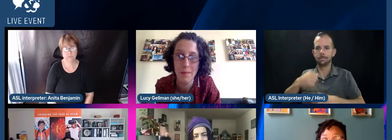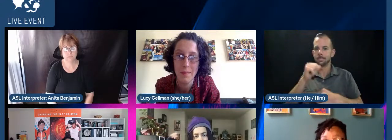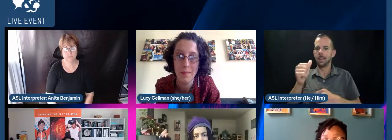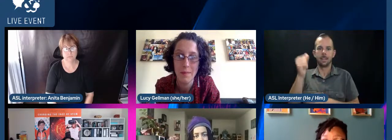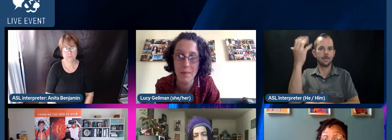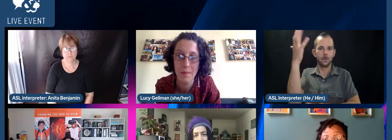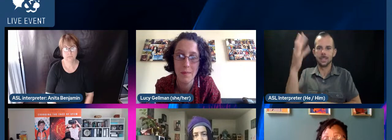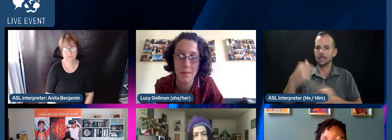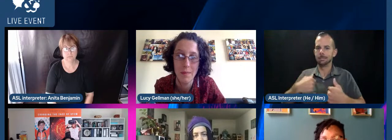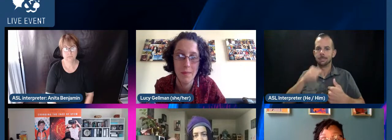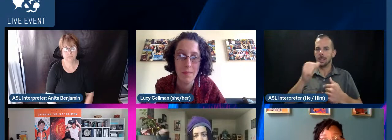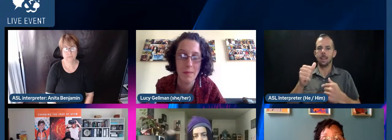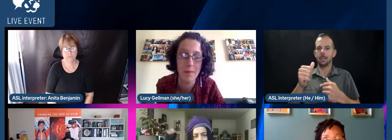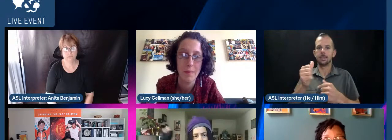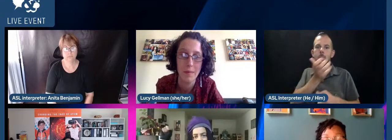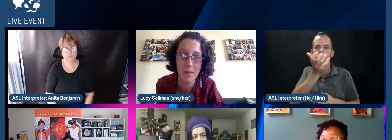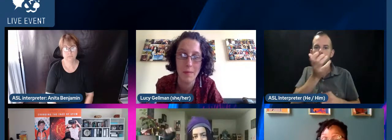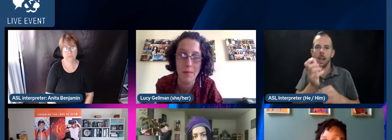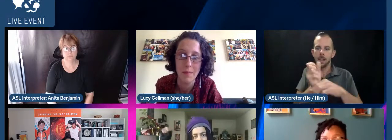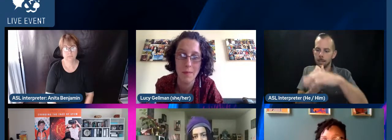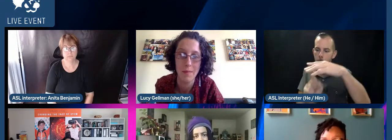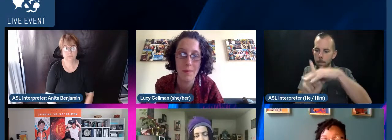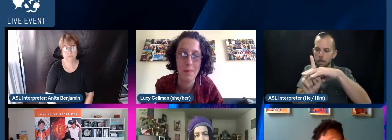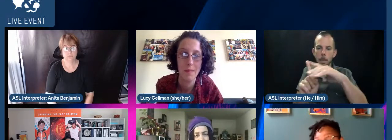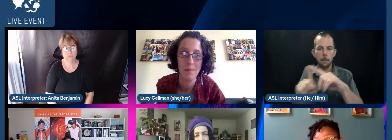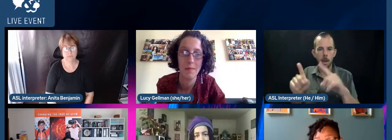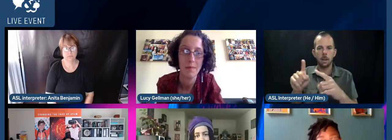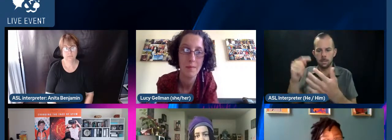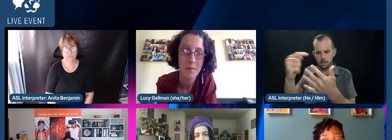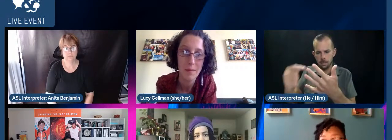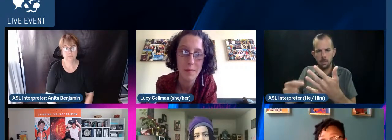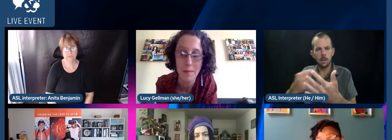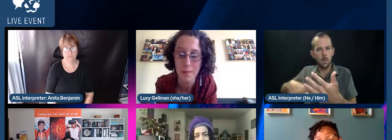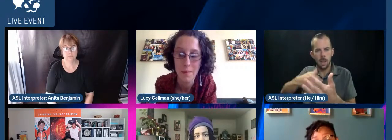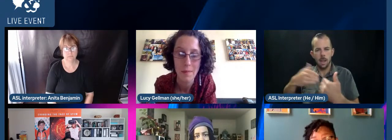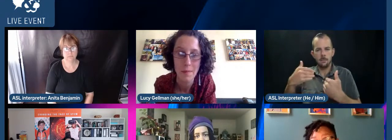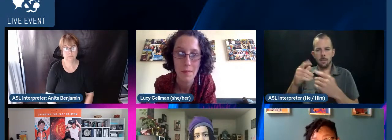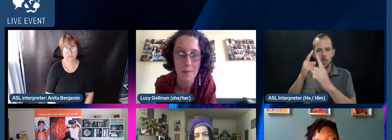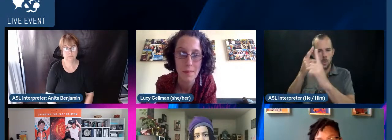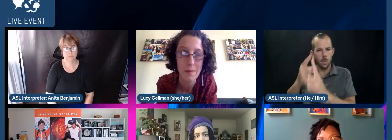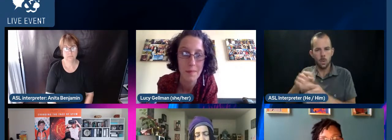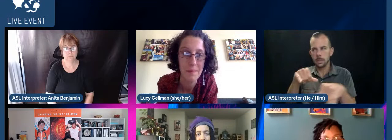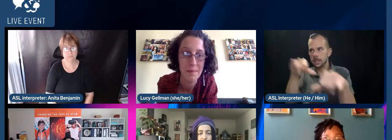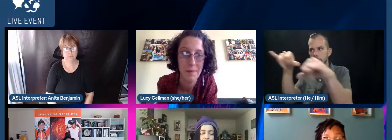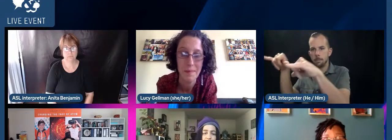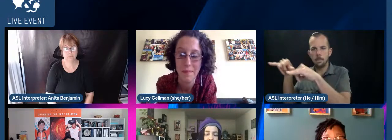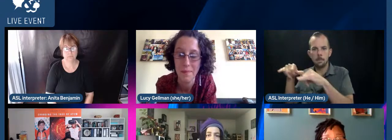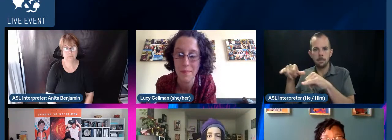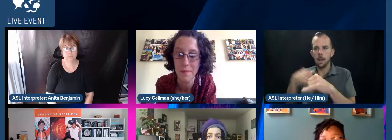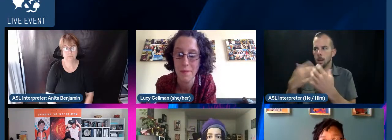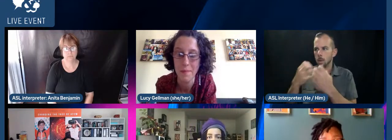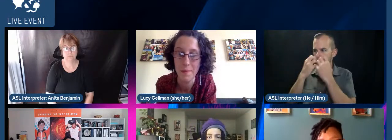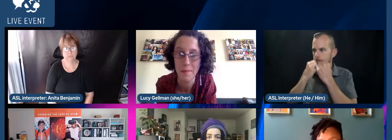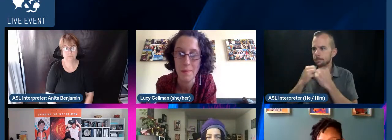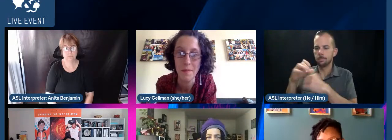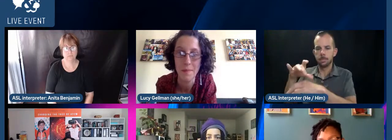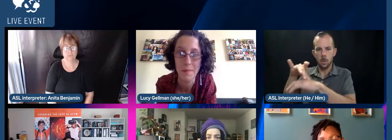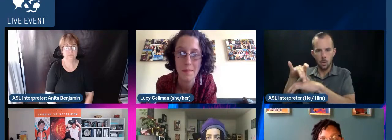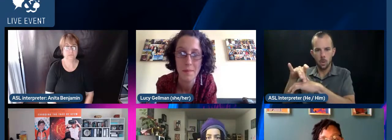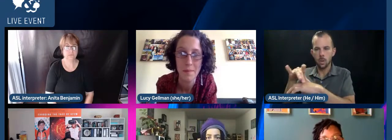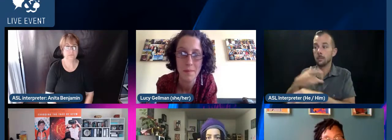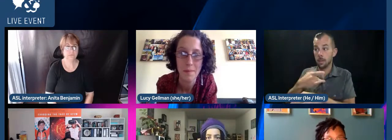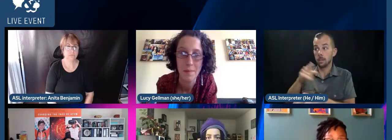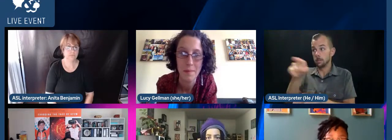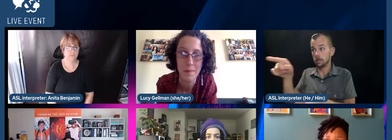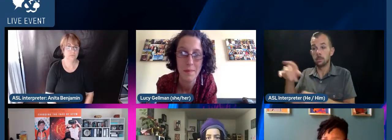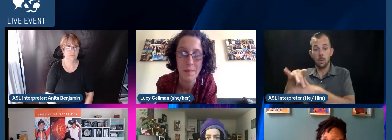I think that we share a goal. And in that way, I want to protect them. I believe that the earth wants to protect me too. And, you know, that's a deep spiritual thing for me. I am